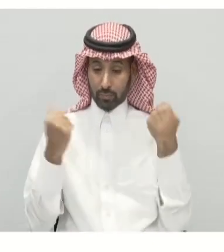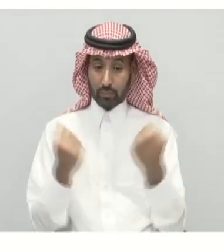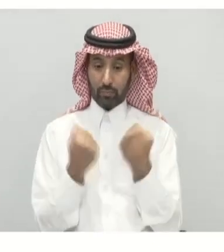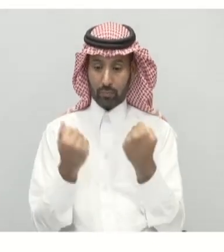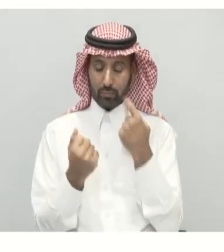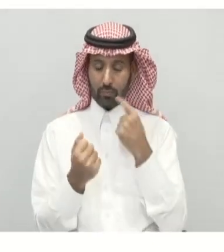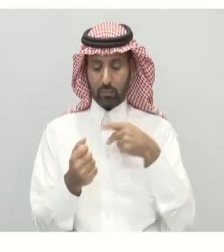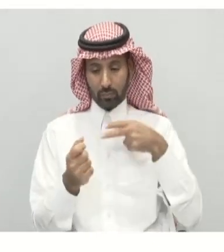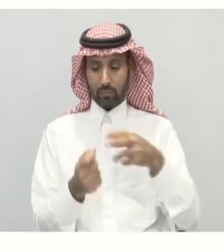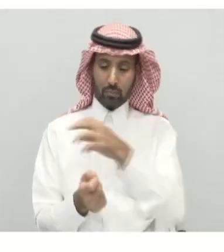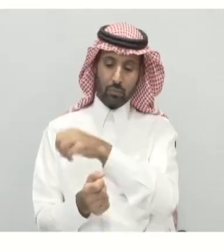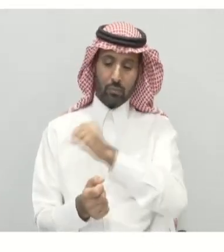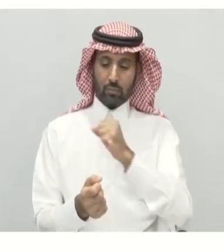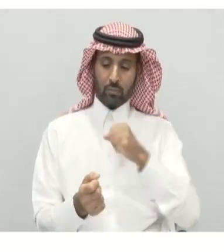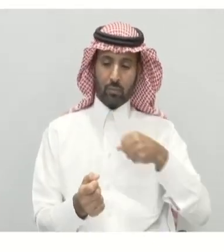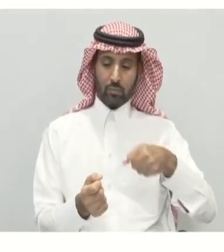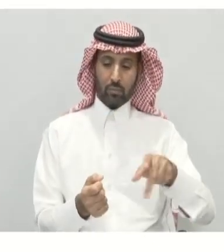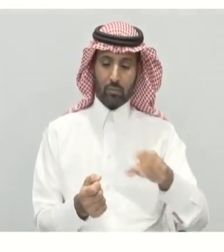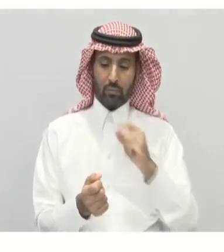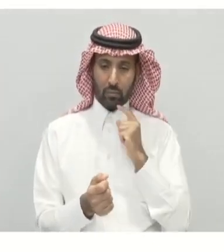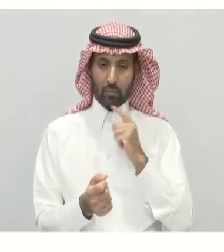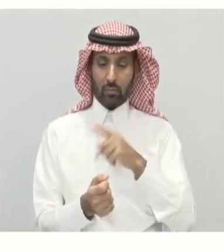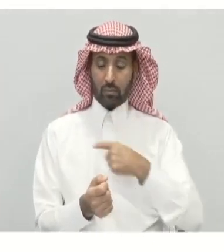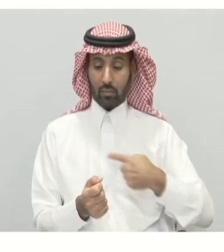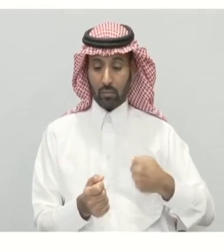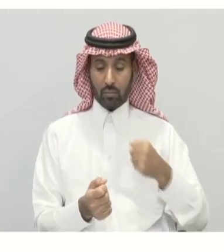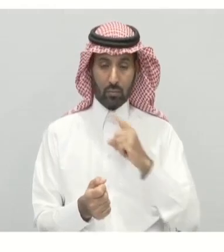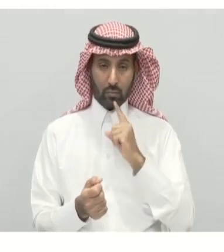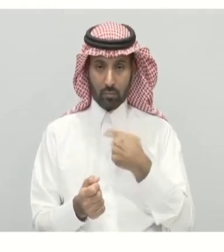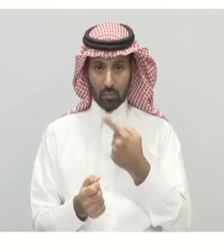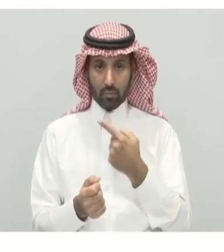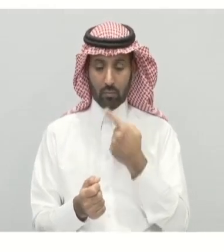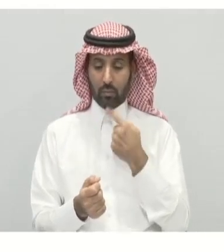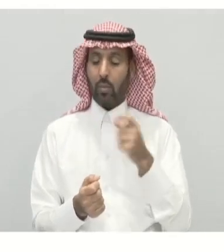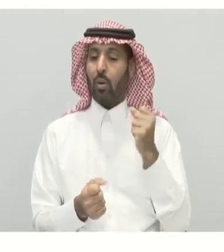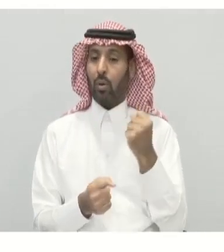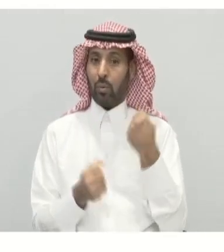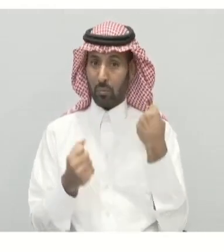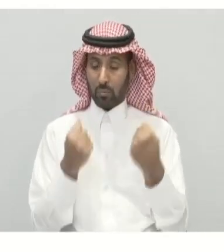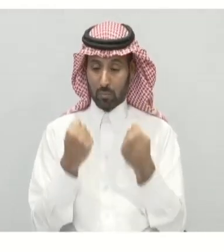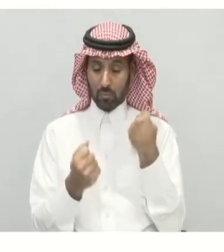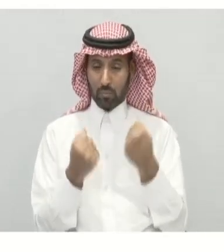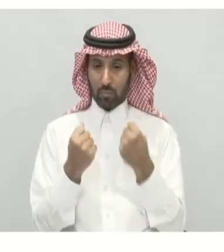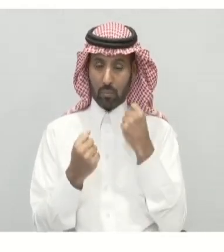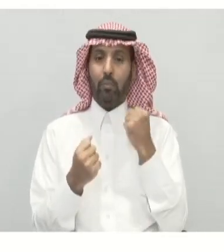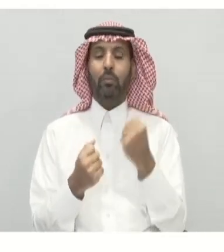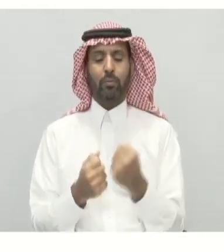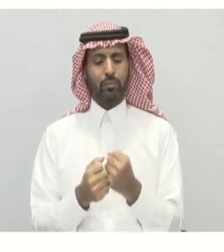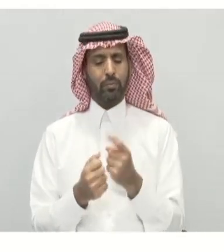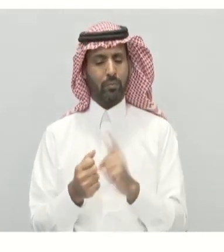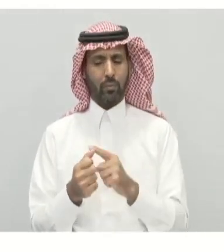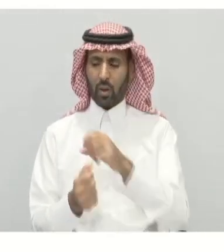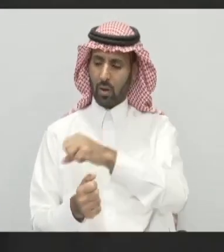take away. However, the multi-word noun is like when you say work out and take away.